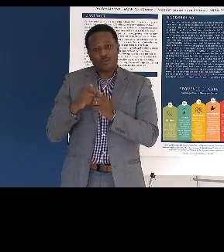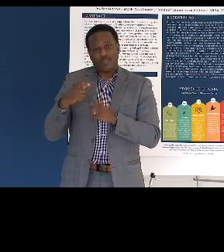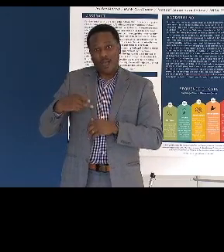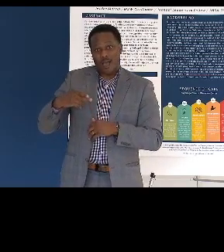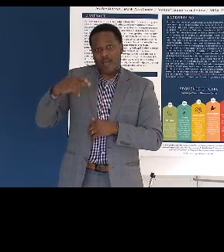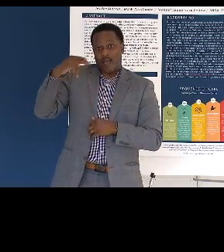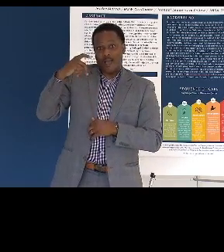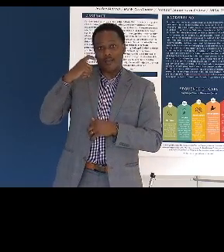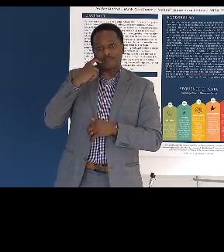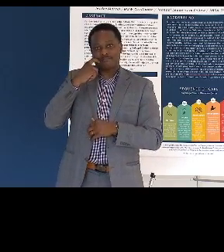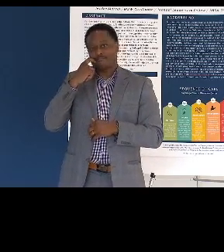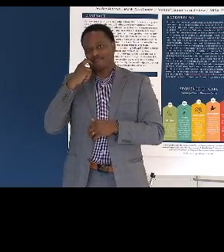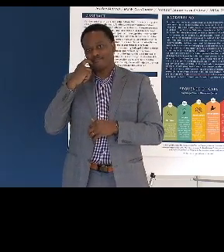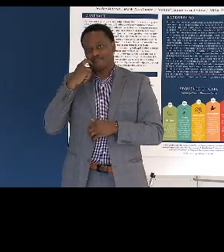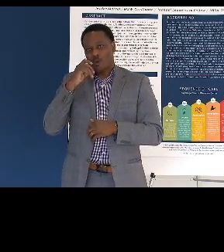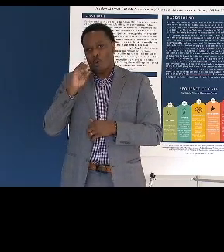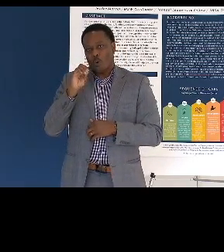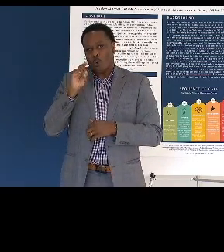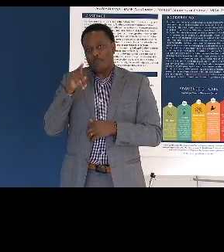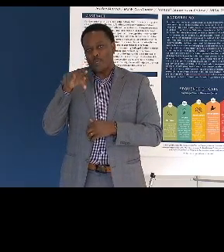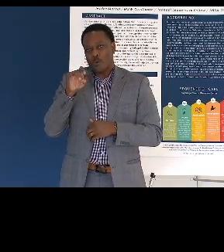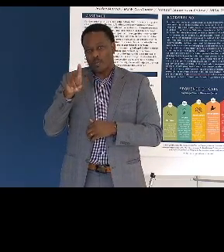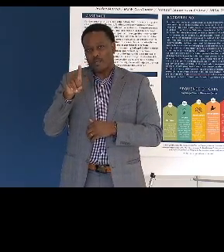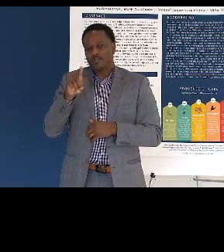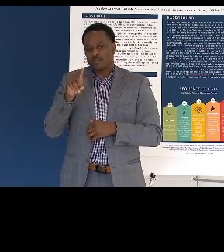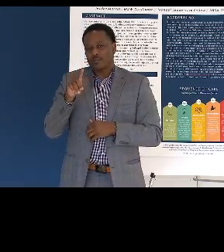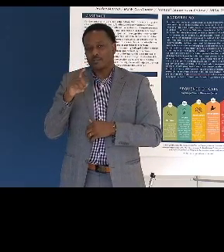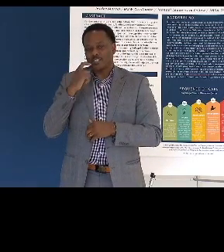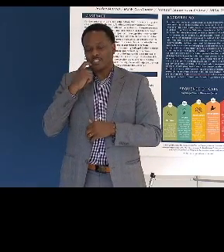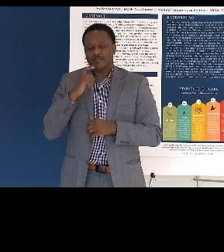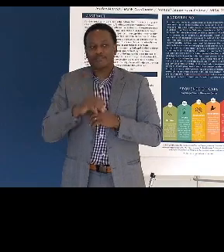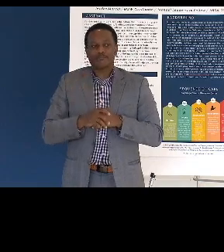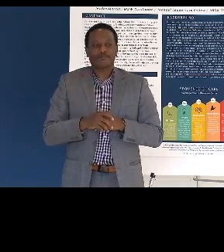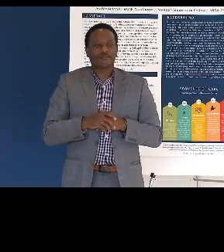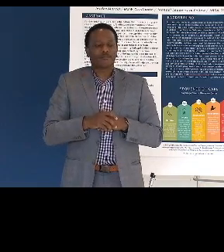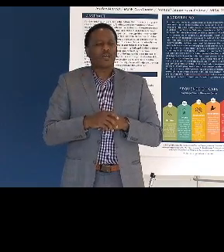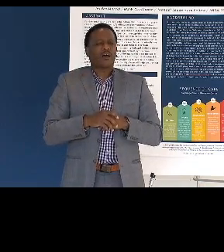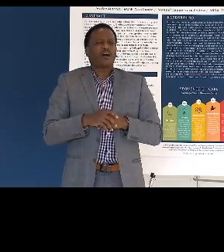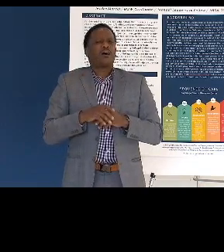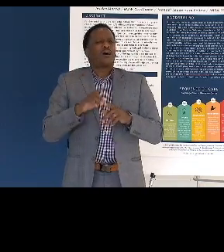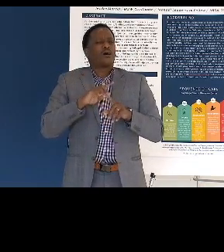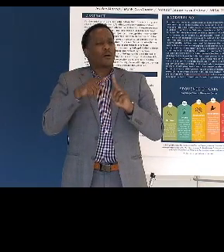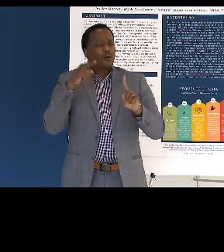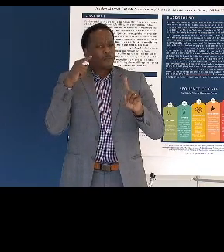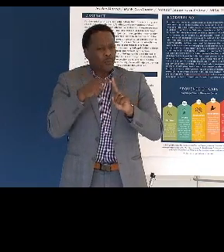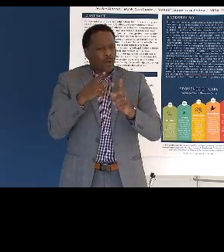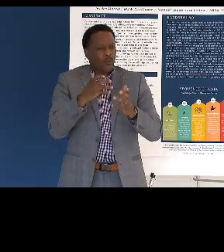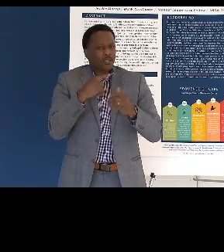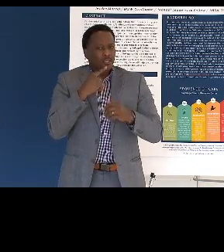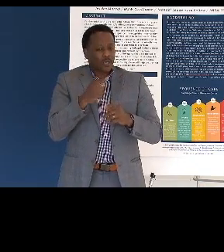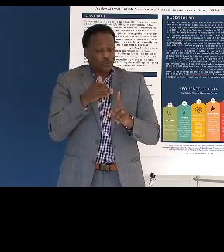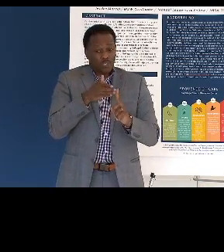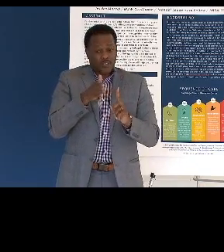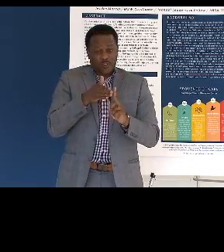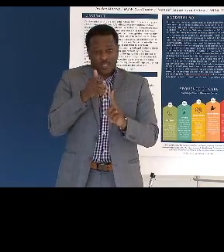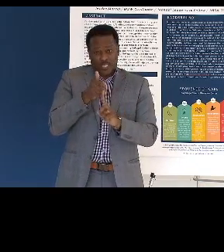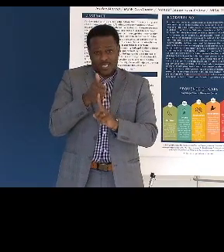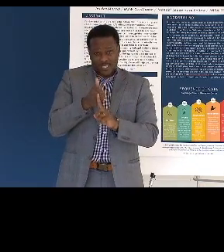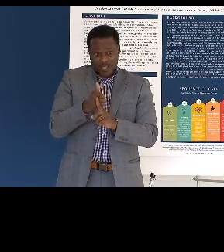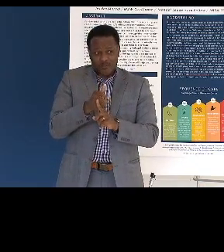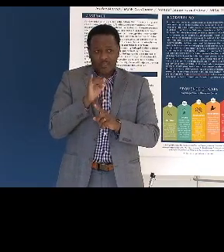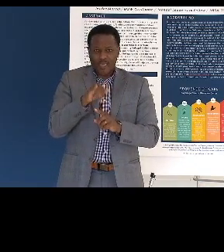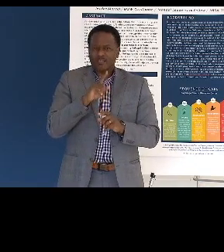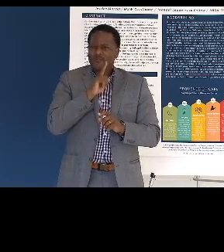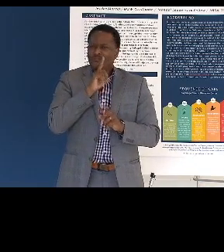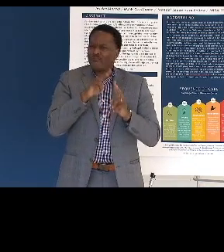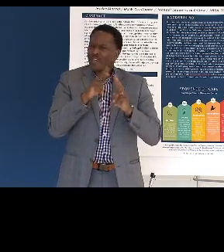So moving on to recommendations, I first want to just state that diversion itself as a practice is innovative. There are amendments